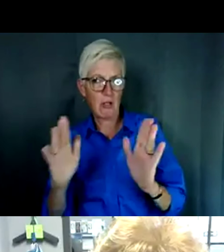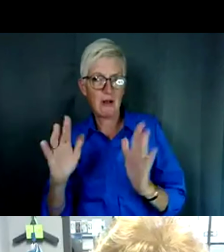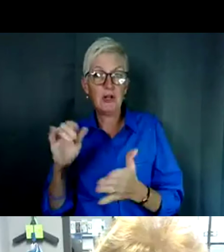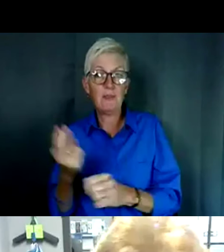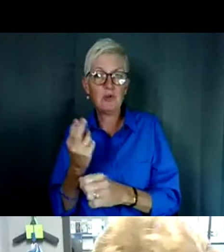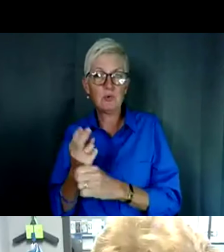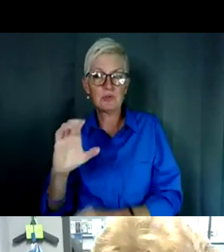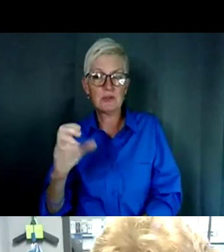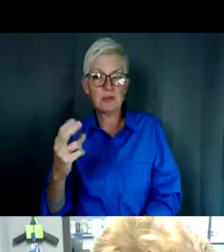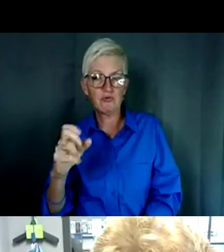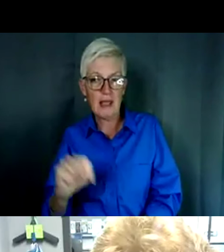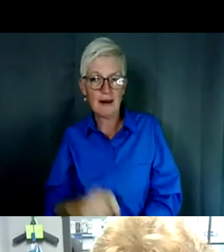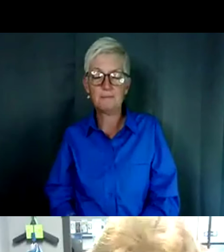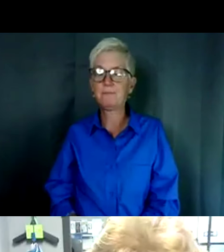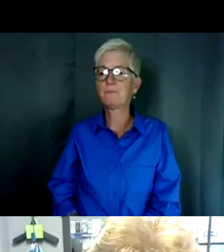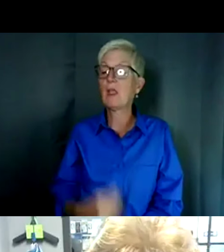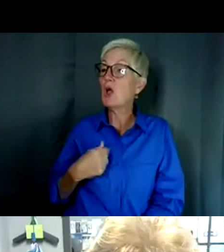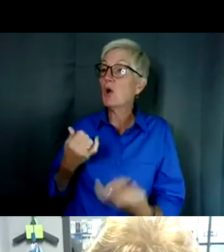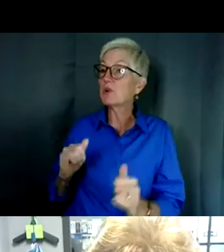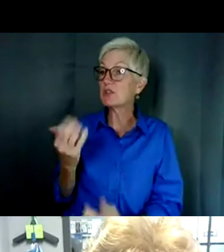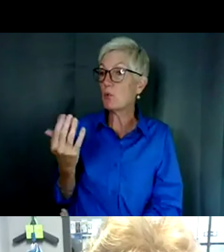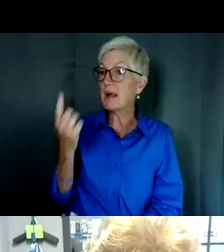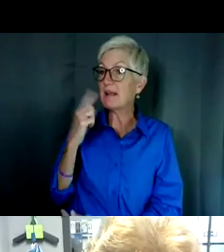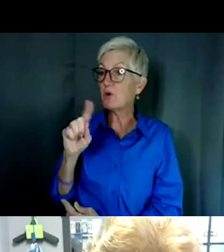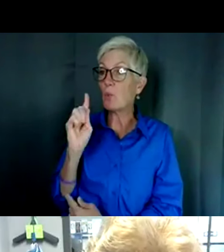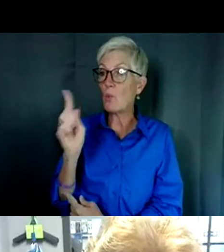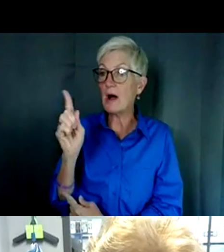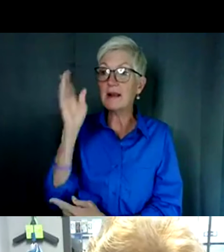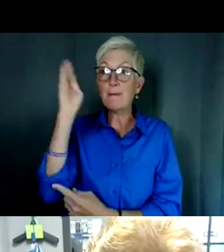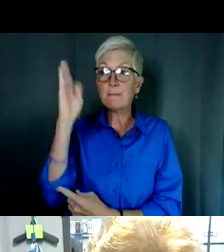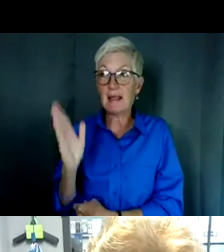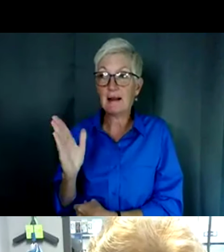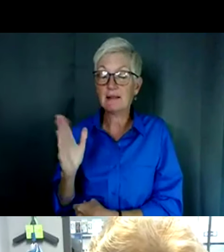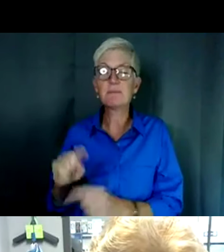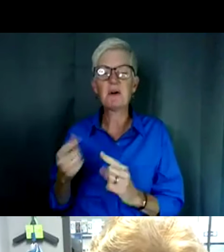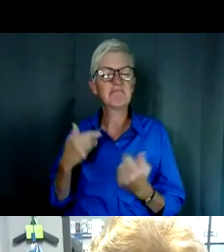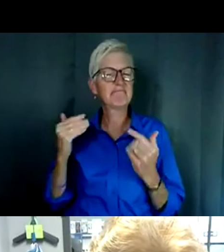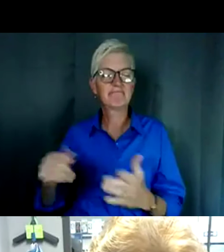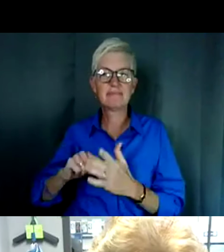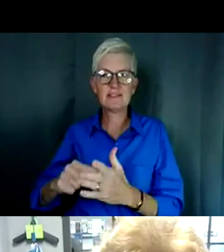We are still waiting on one of our panelists, but we're going to go ahead and get started today.